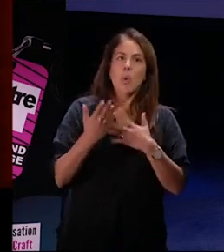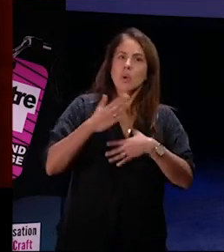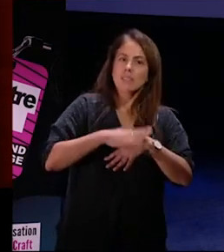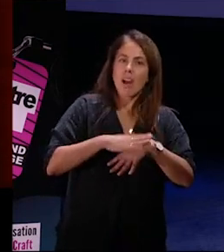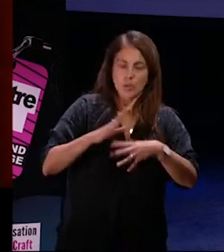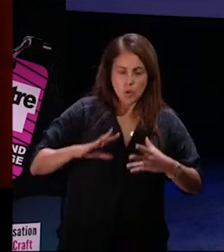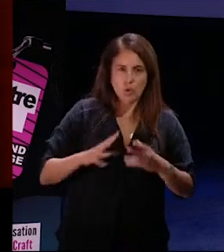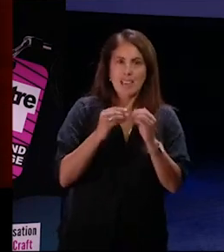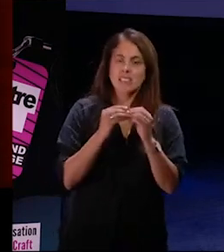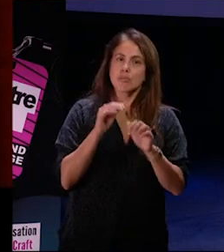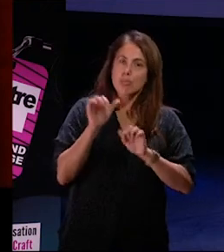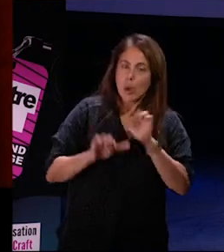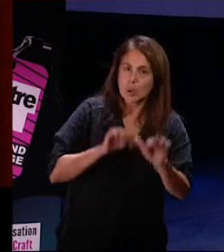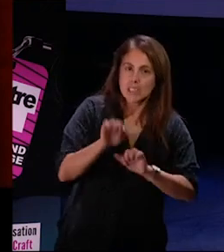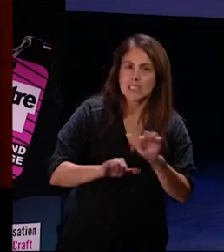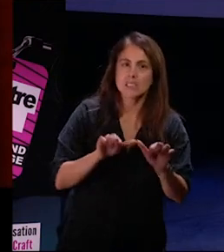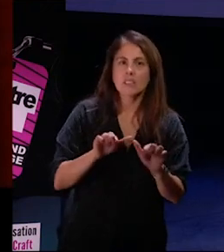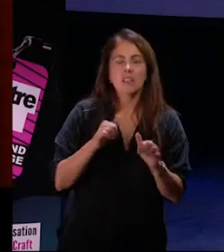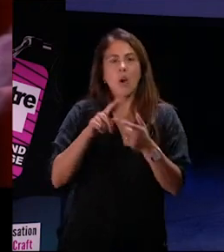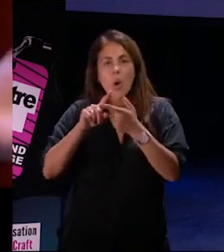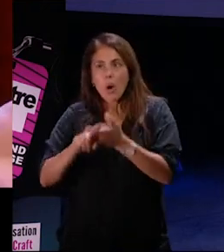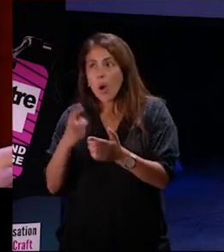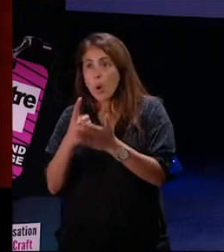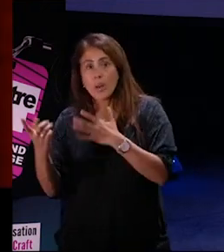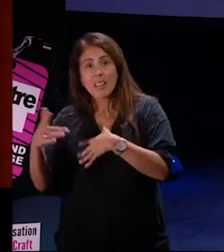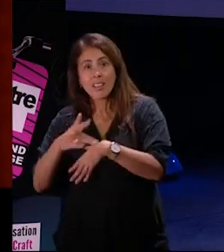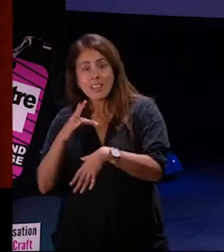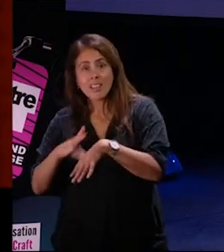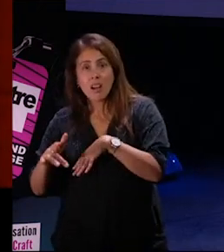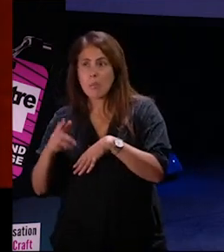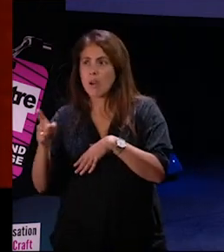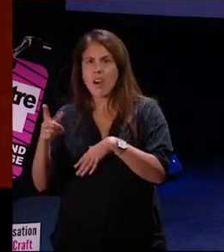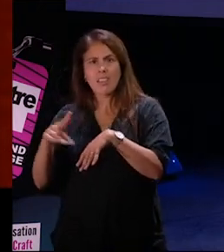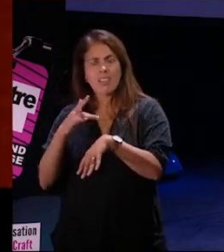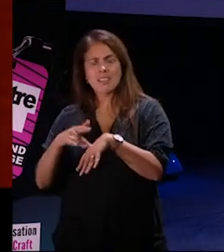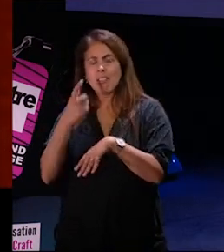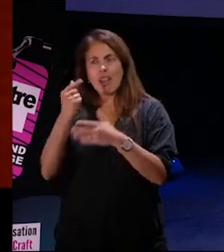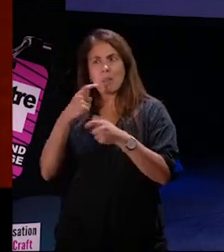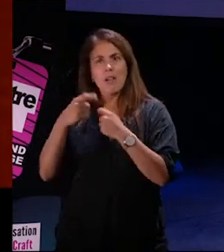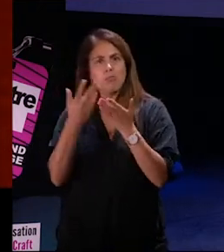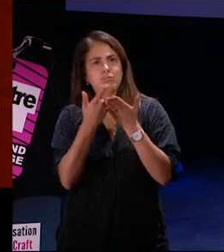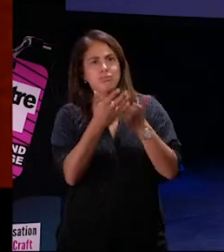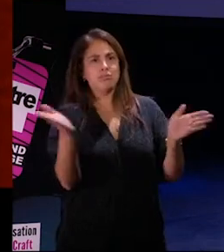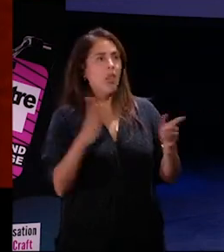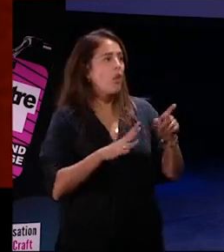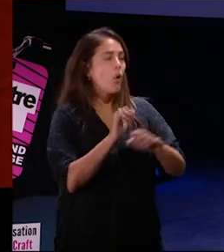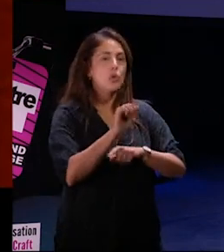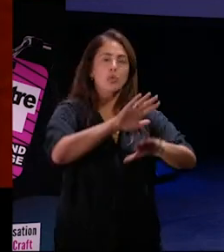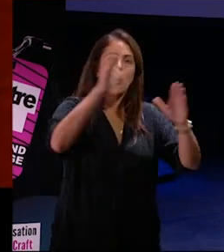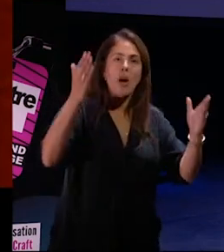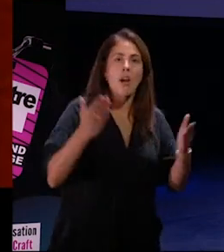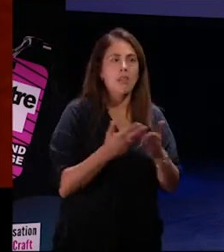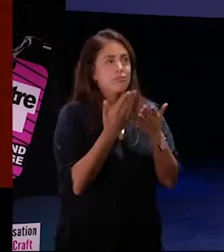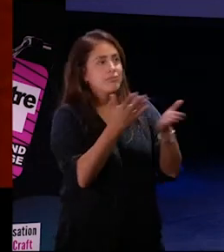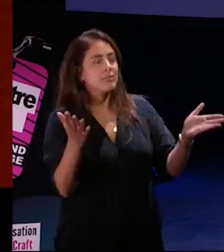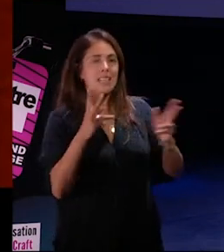in allowing theatre not just to reside in the theatre, but also theatre to start breaking out into other areas of the cultural world, and also